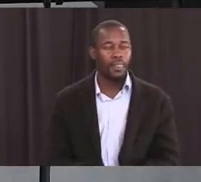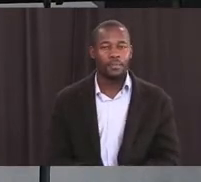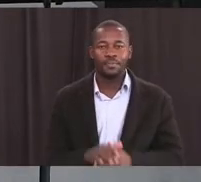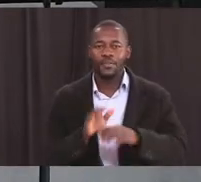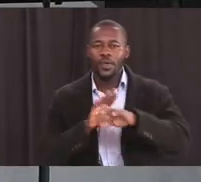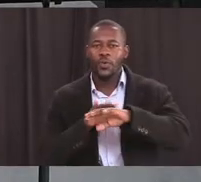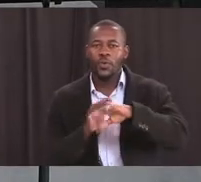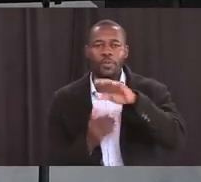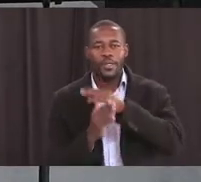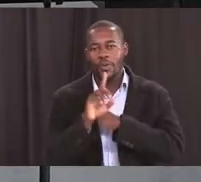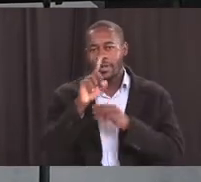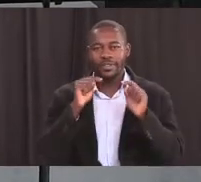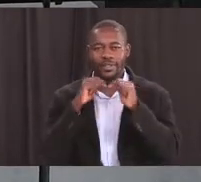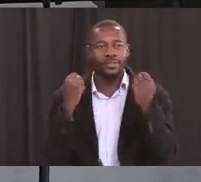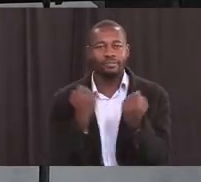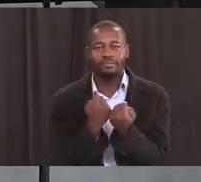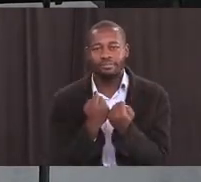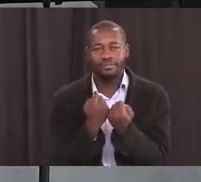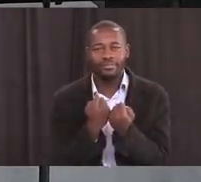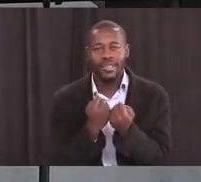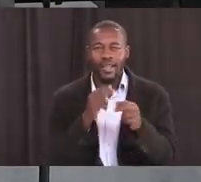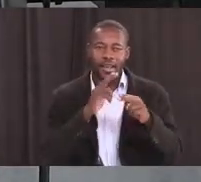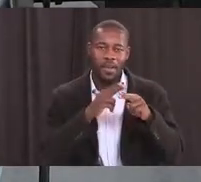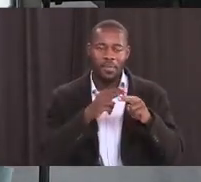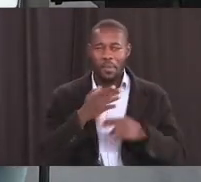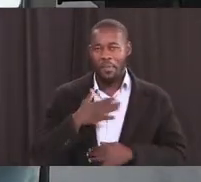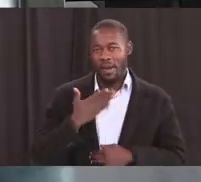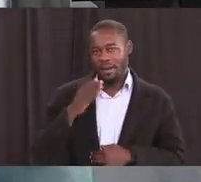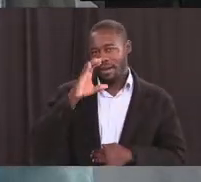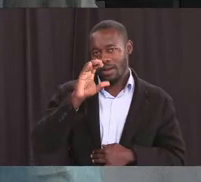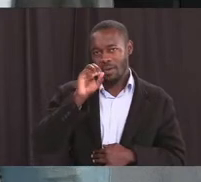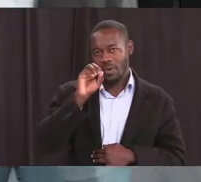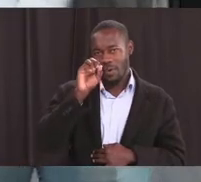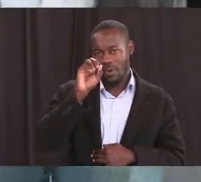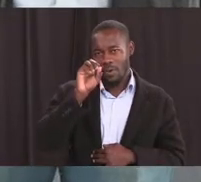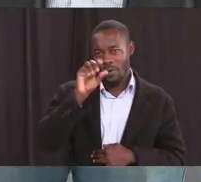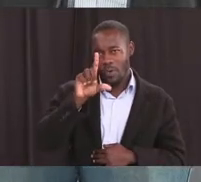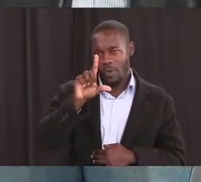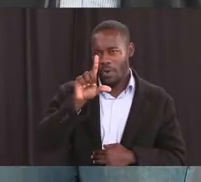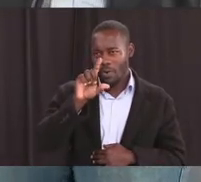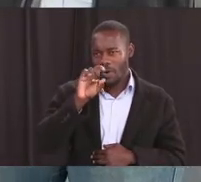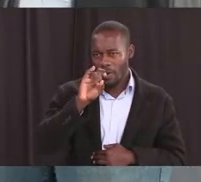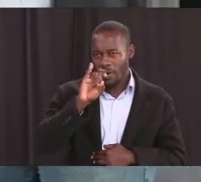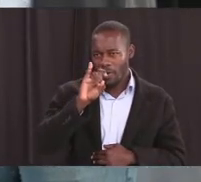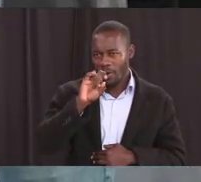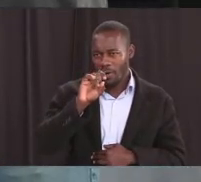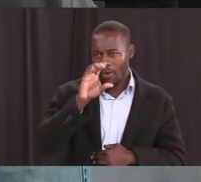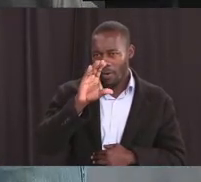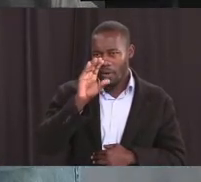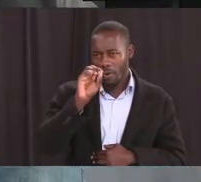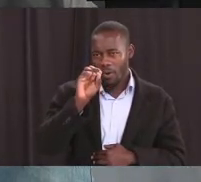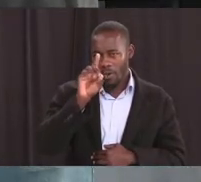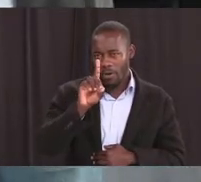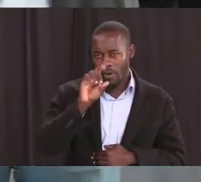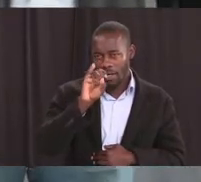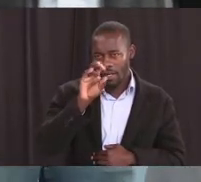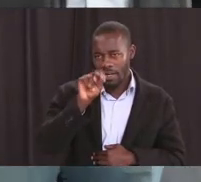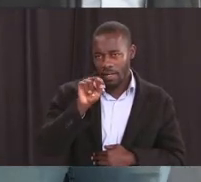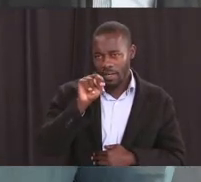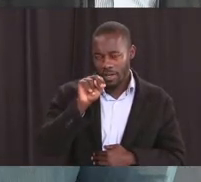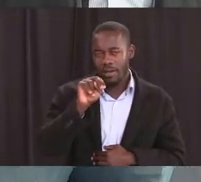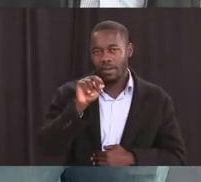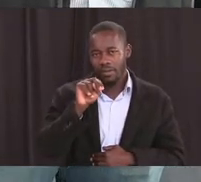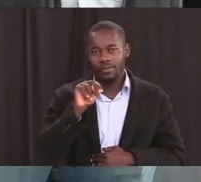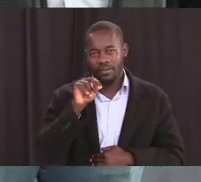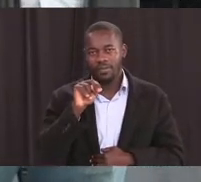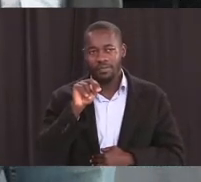Morning, One Tribe. My name is Cody, and my wife Megan and I lead a life group here